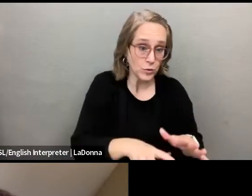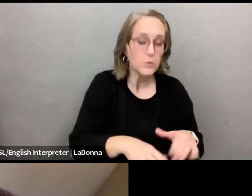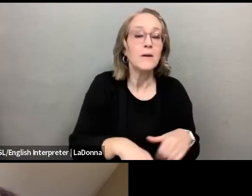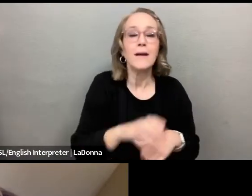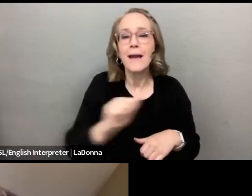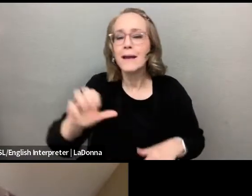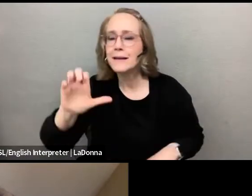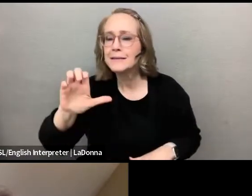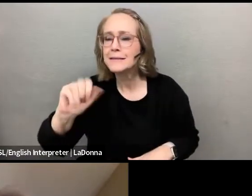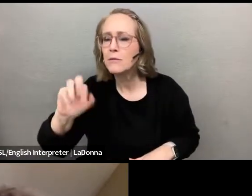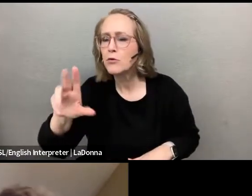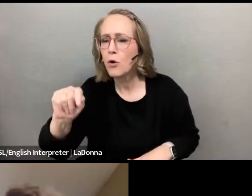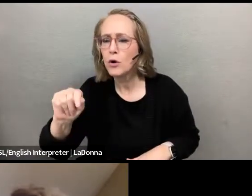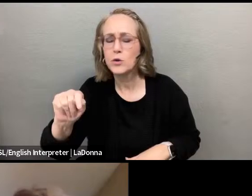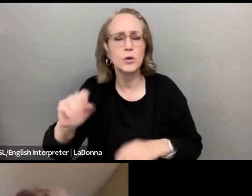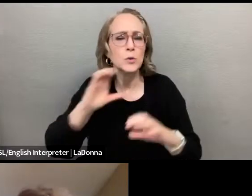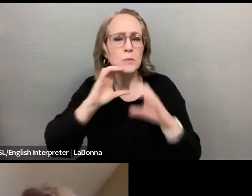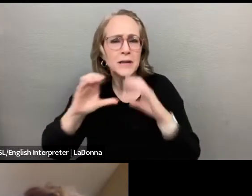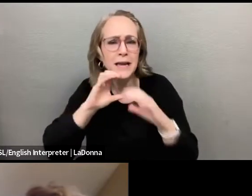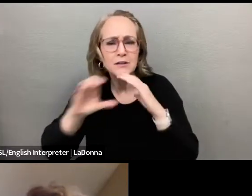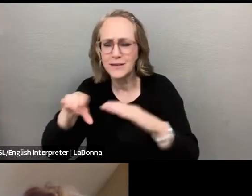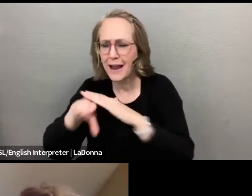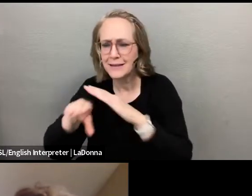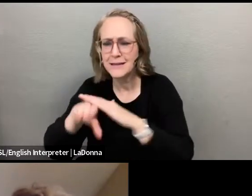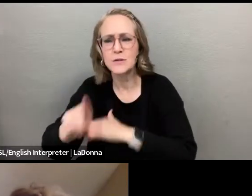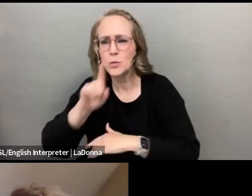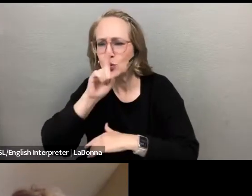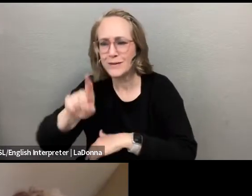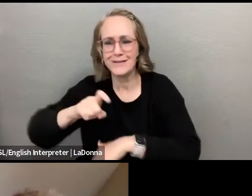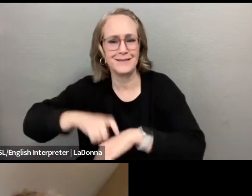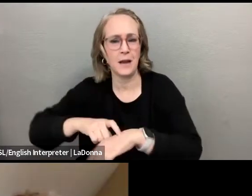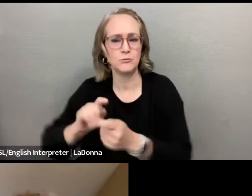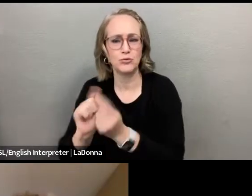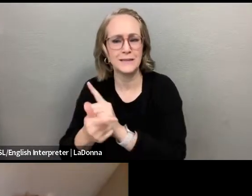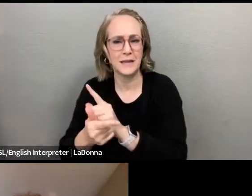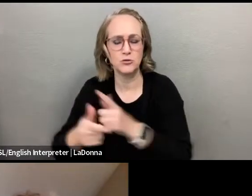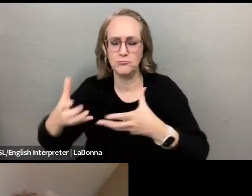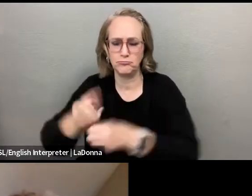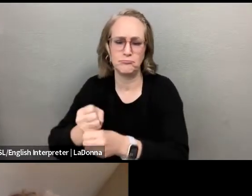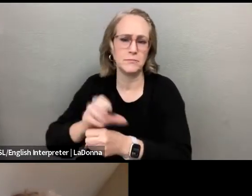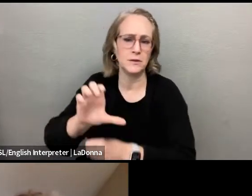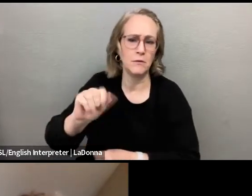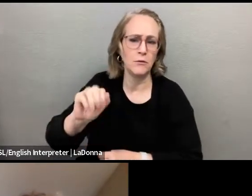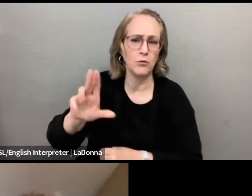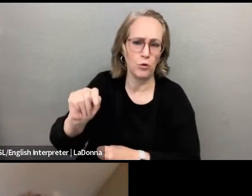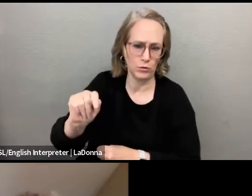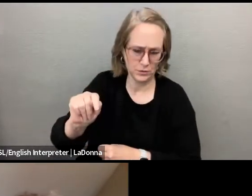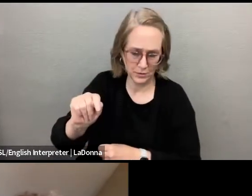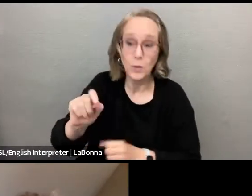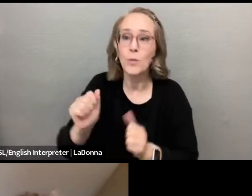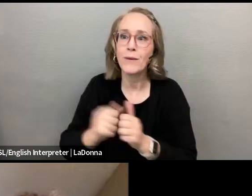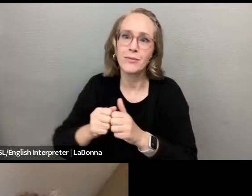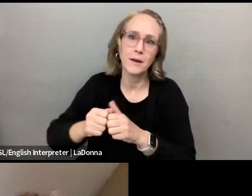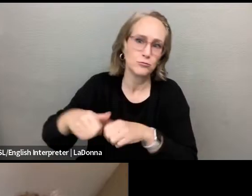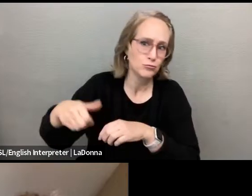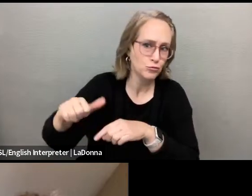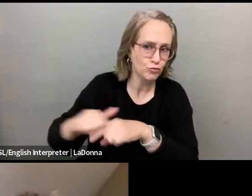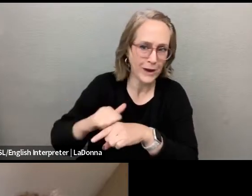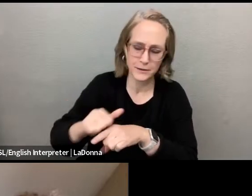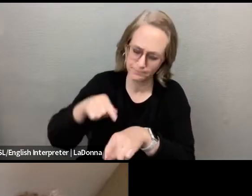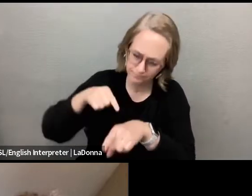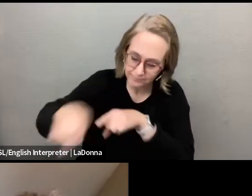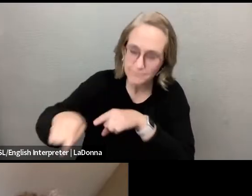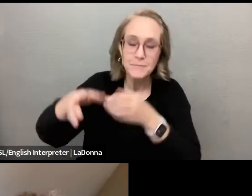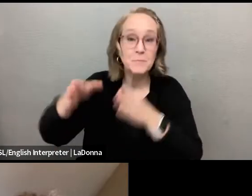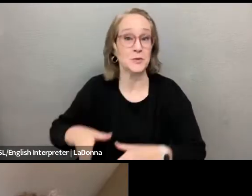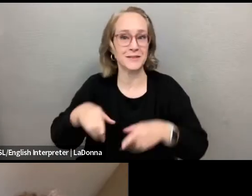access, real-time translation, CART captions, created by a highly trained live person right here